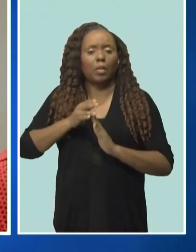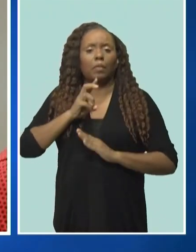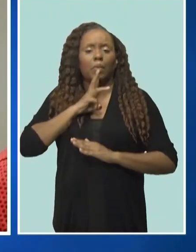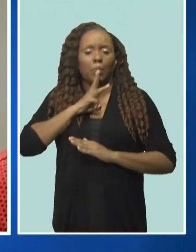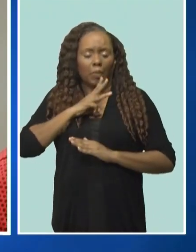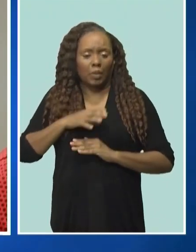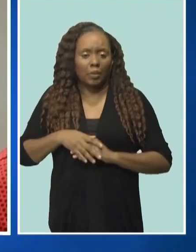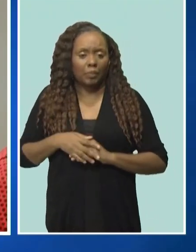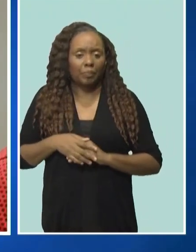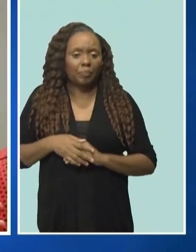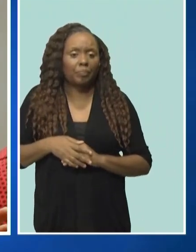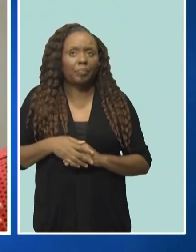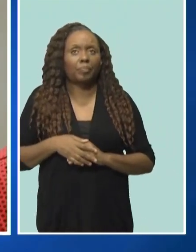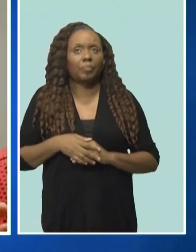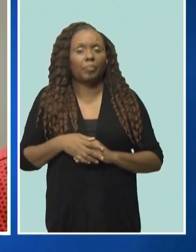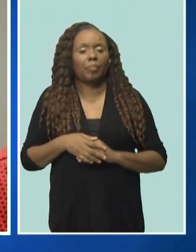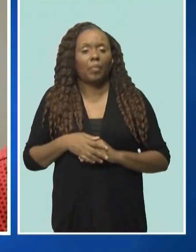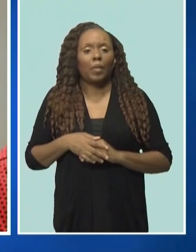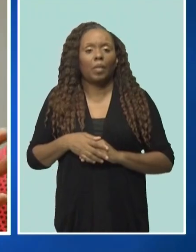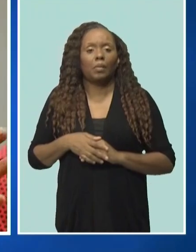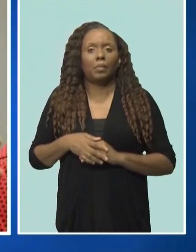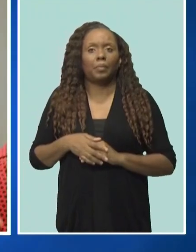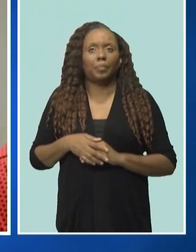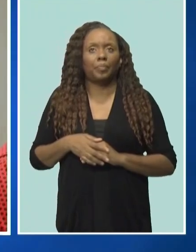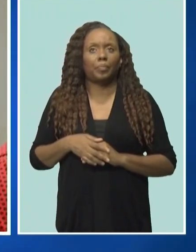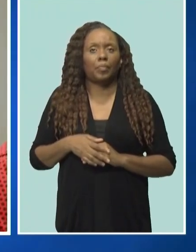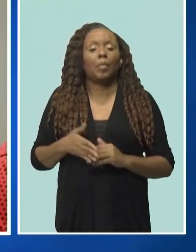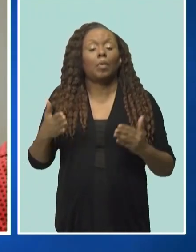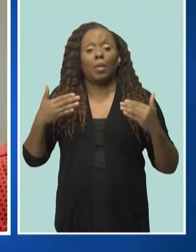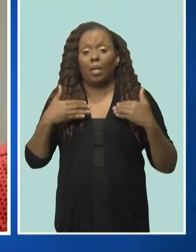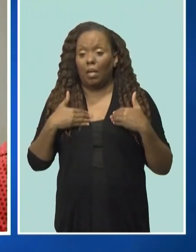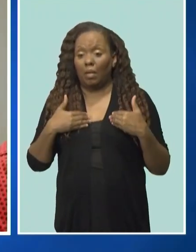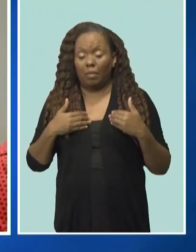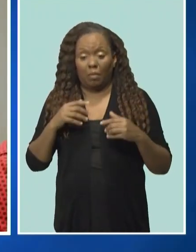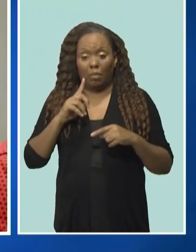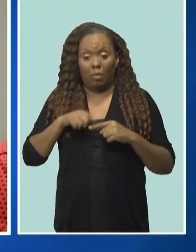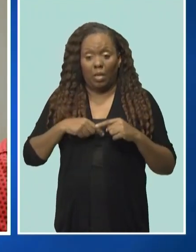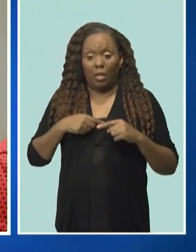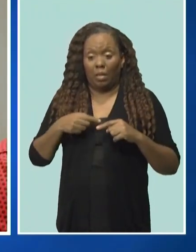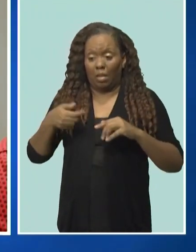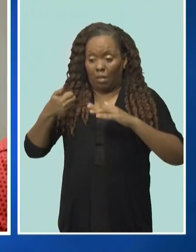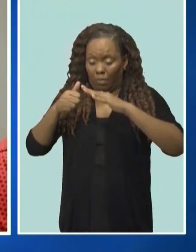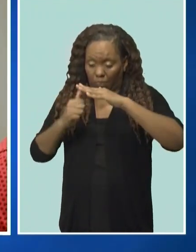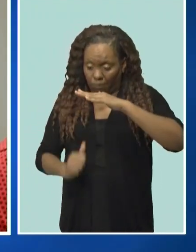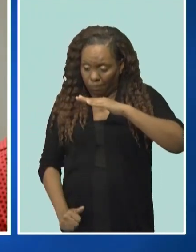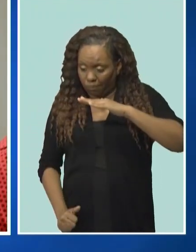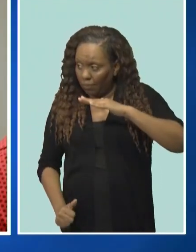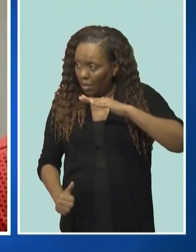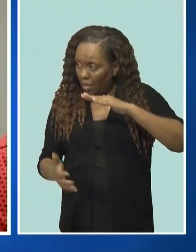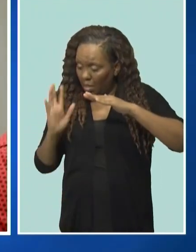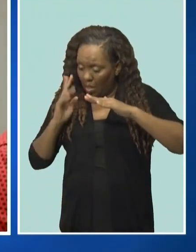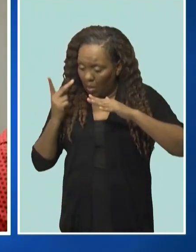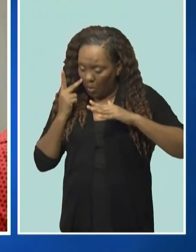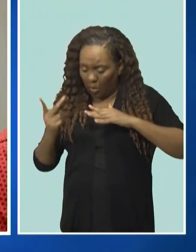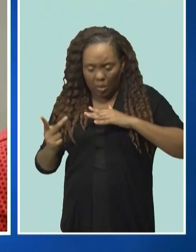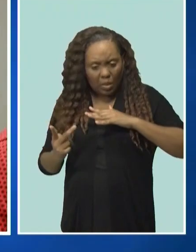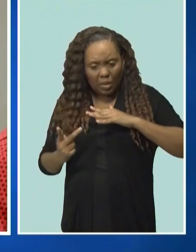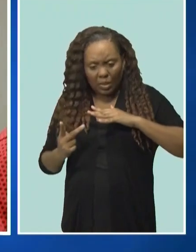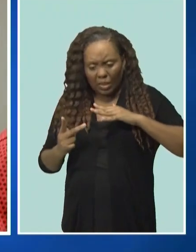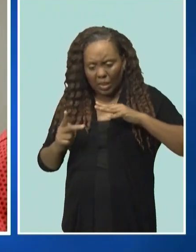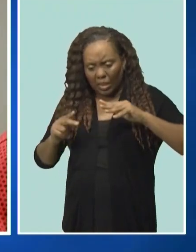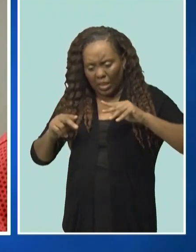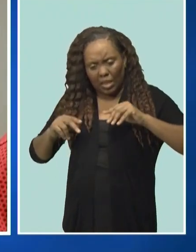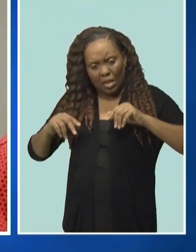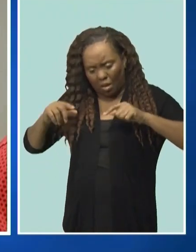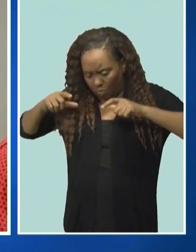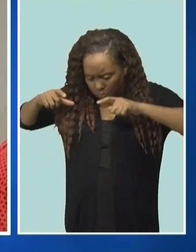the underwater robots, Caribbean aerial photography, there are boats that are sandwiched between ice boxes and